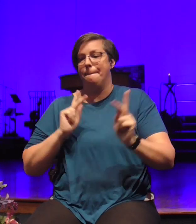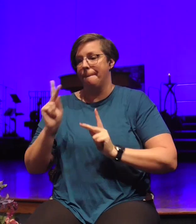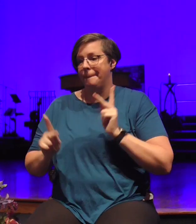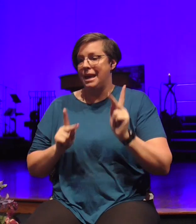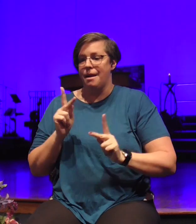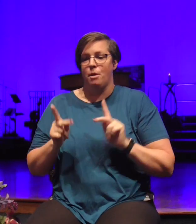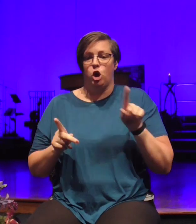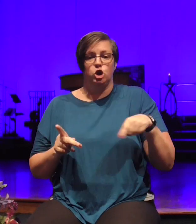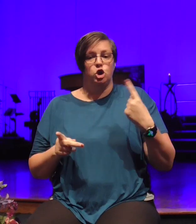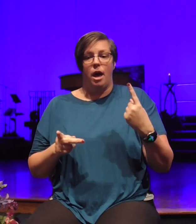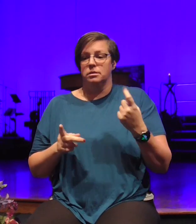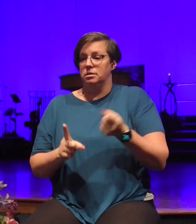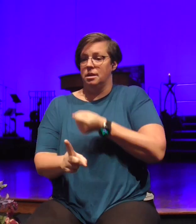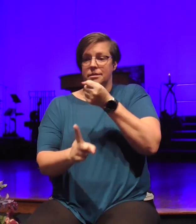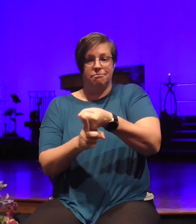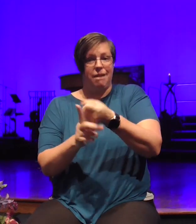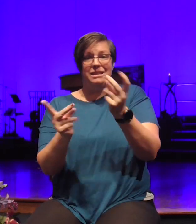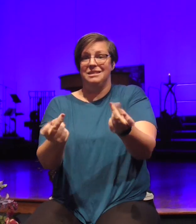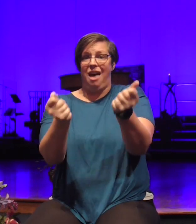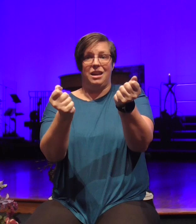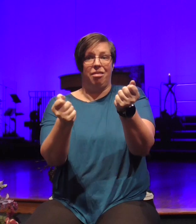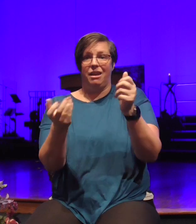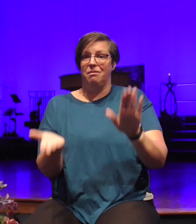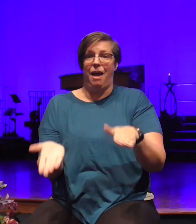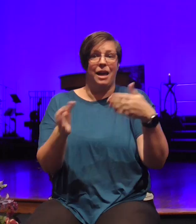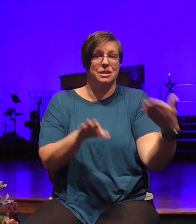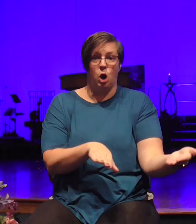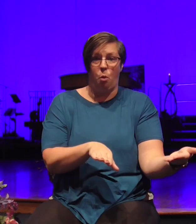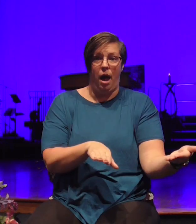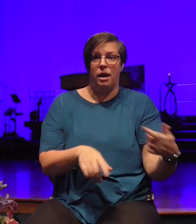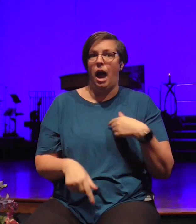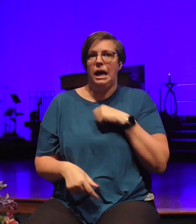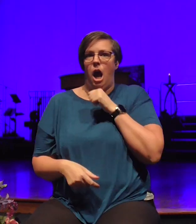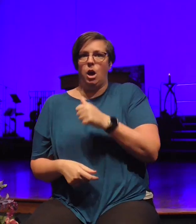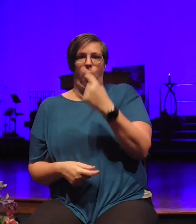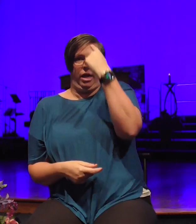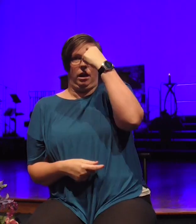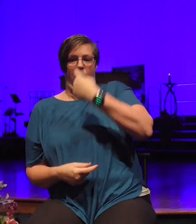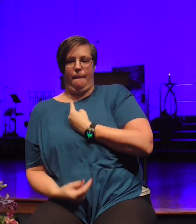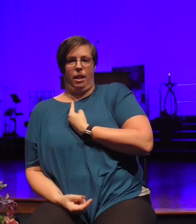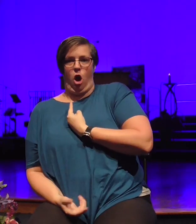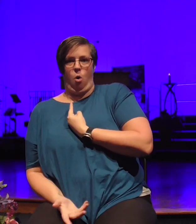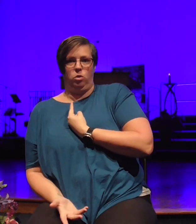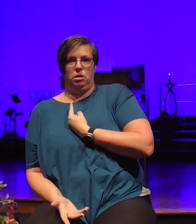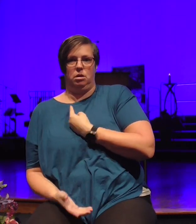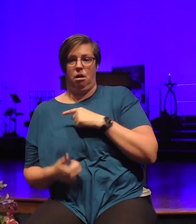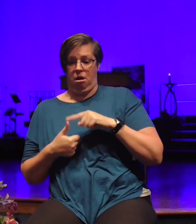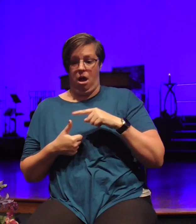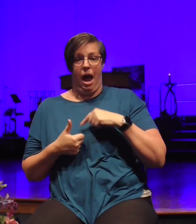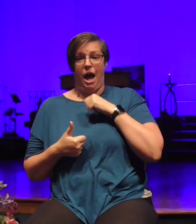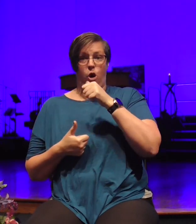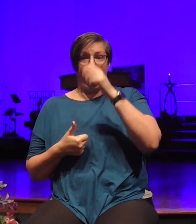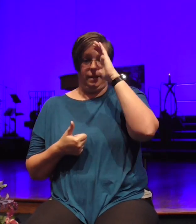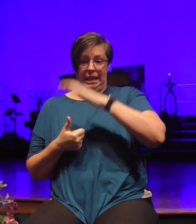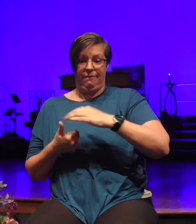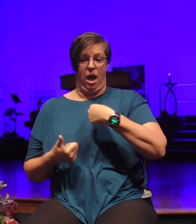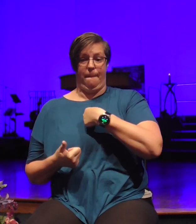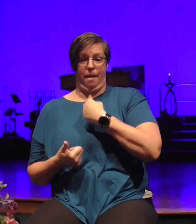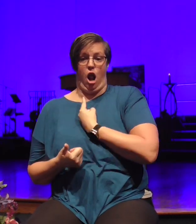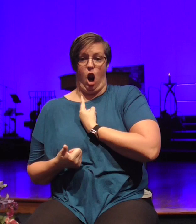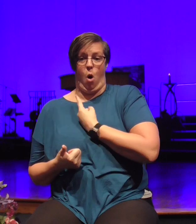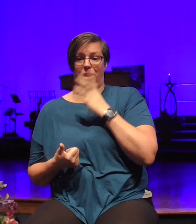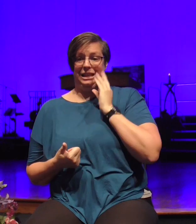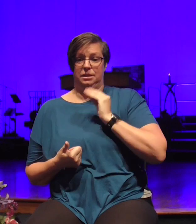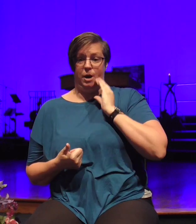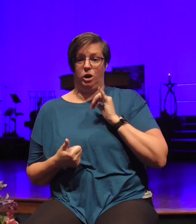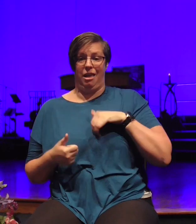the planet suddenly. And I don't believe that I'm alone in this. Number one, I don't believe that I am at all alone in experiencing that